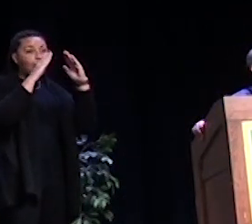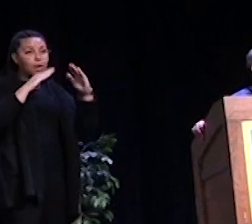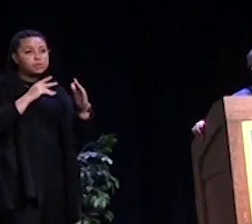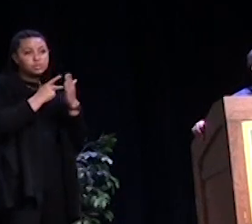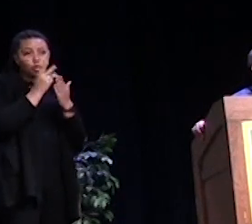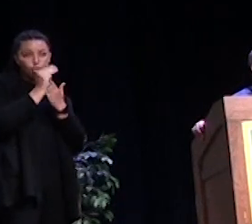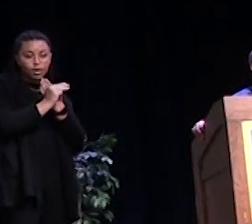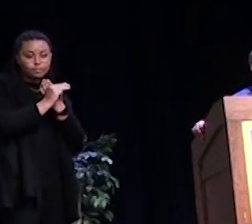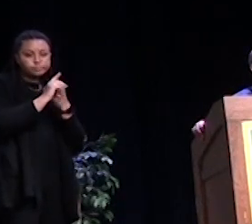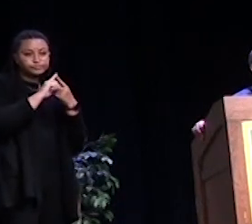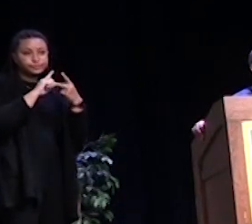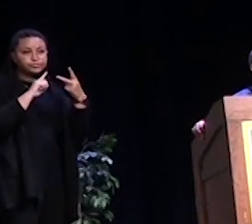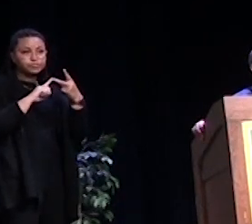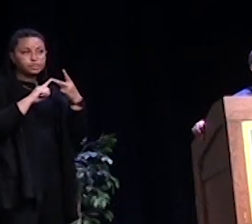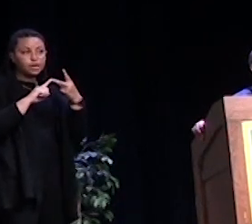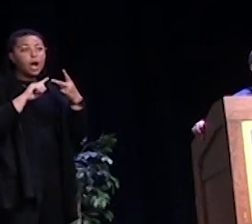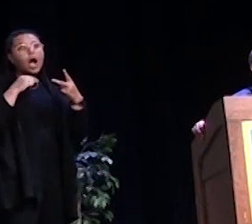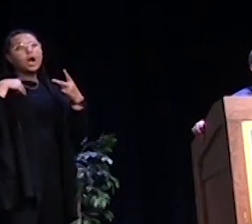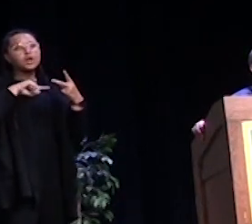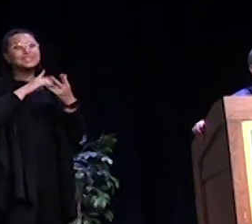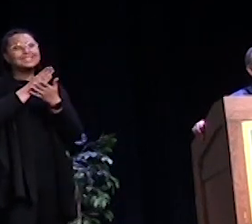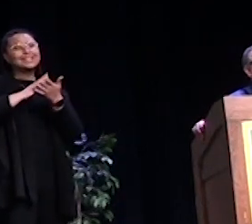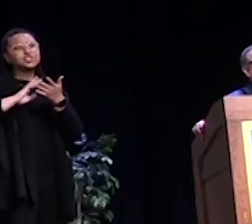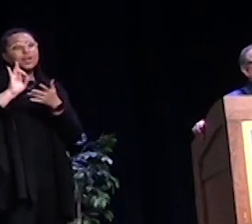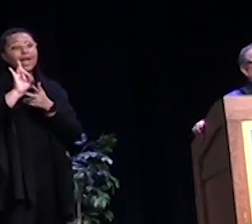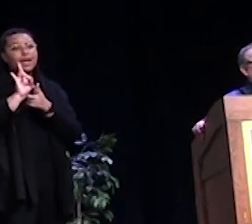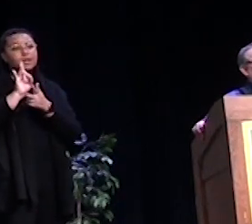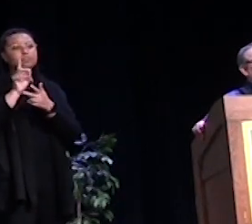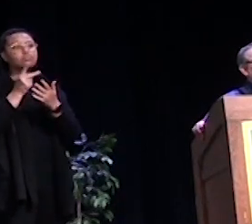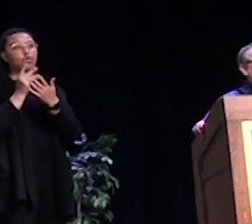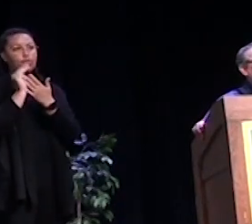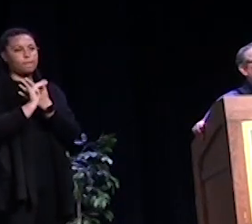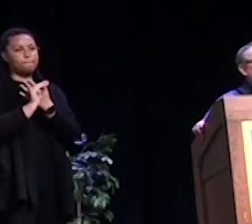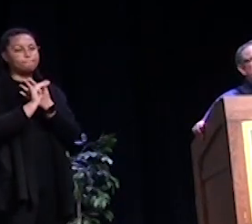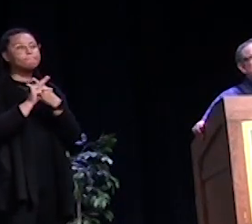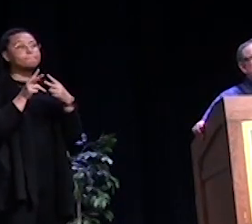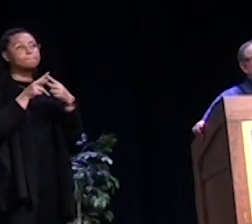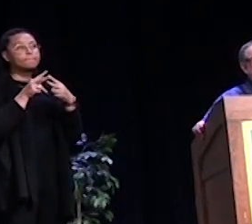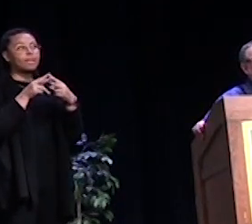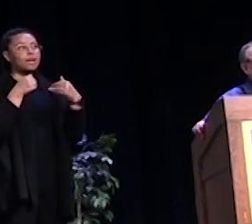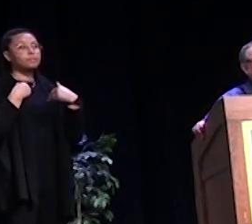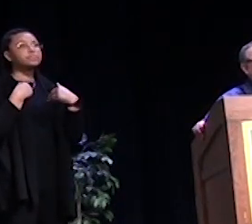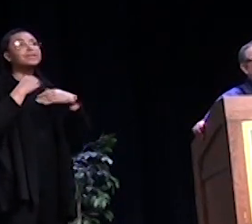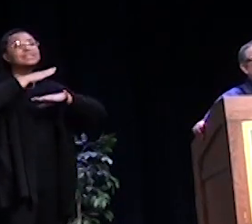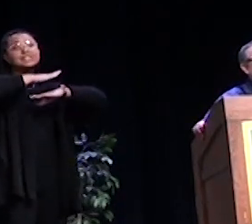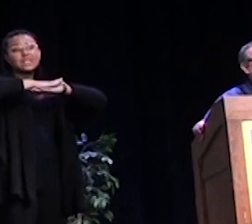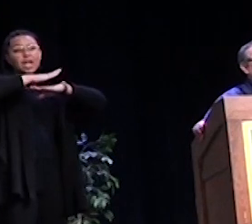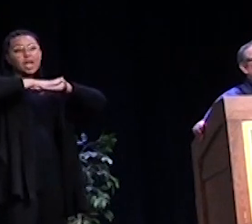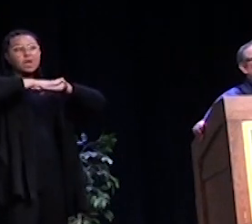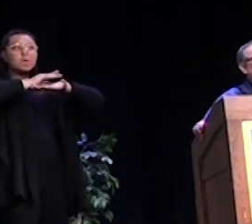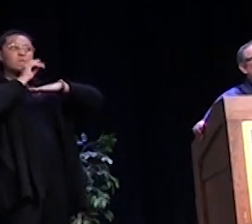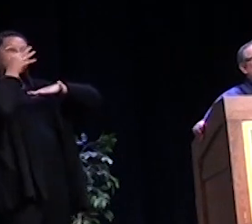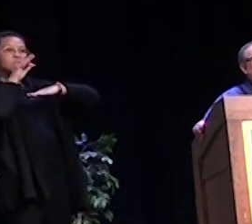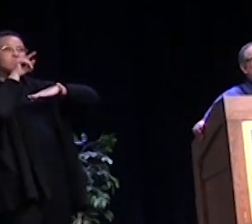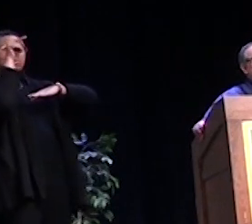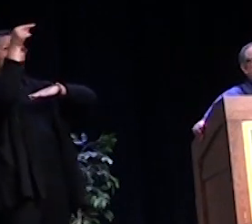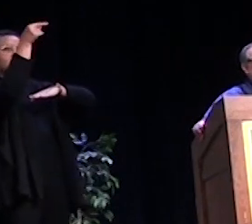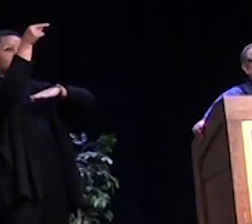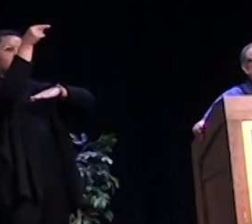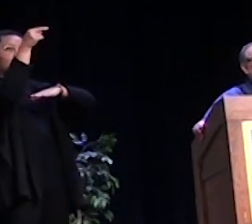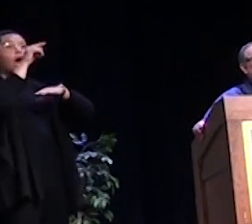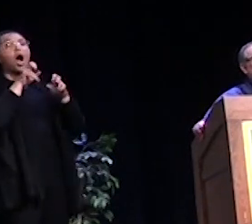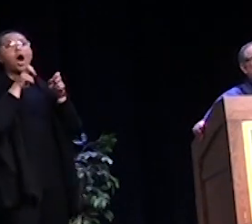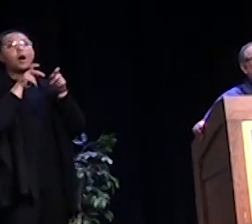program, and two, through our Section 8 program. And there's a table situated in the area